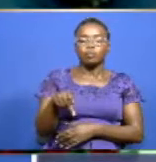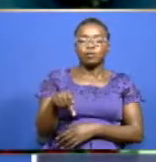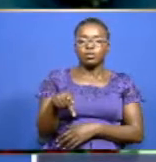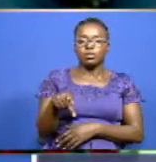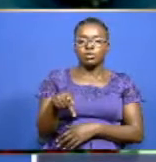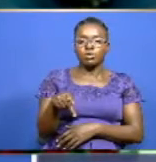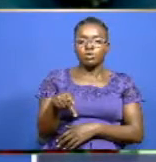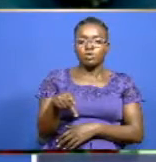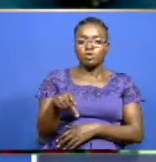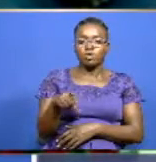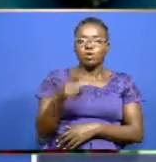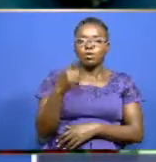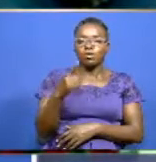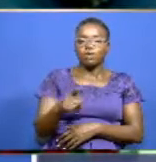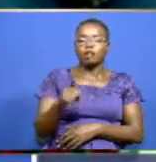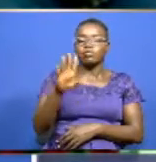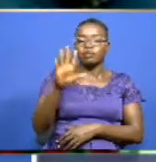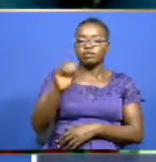Project. This is a